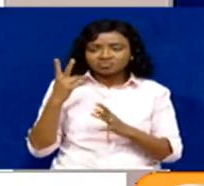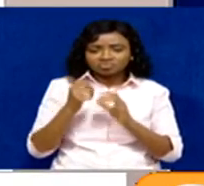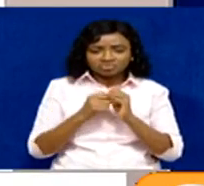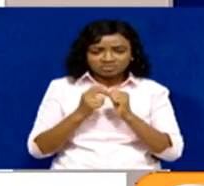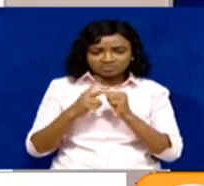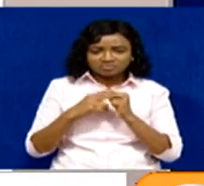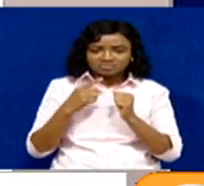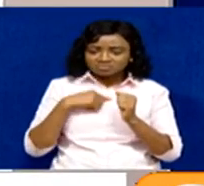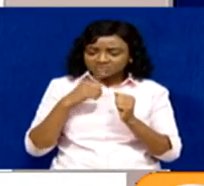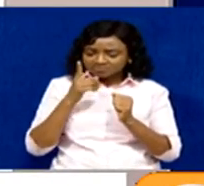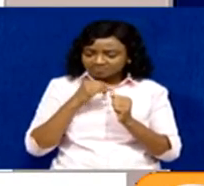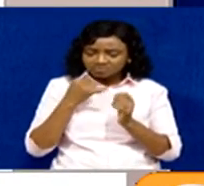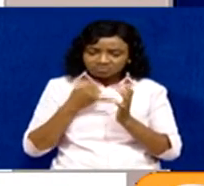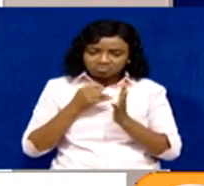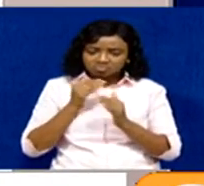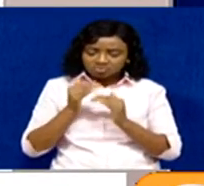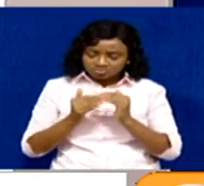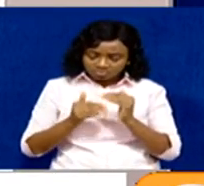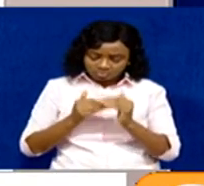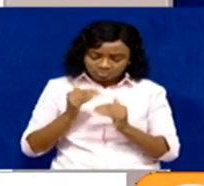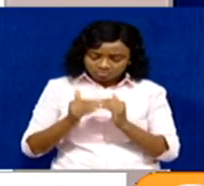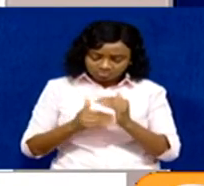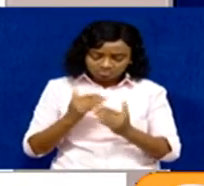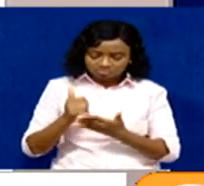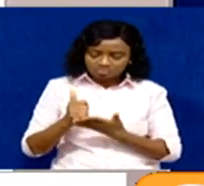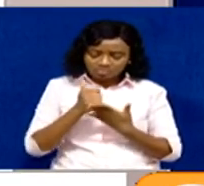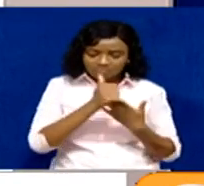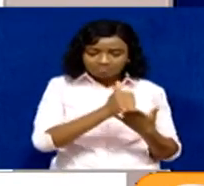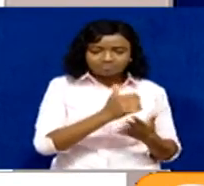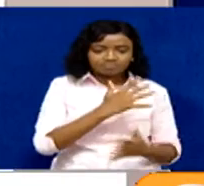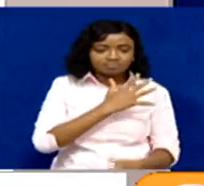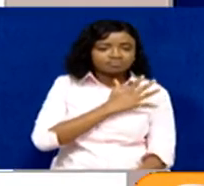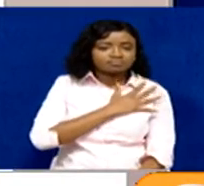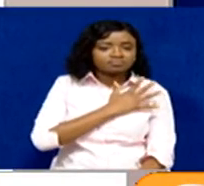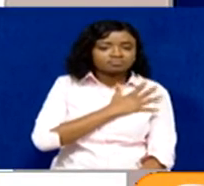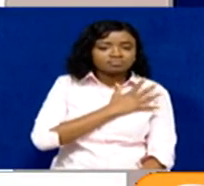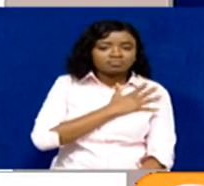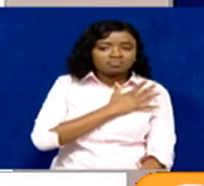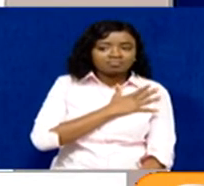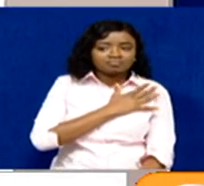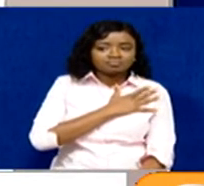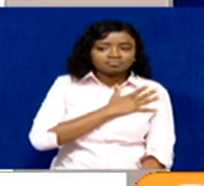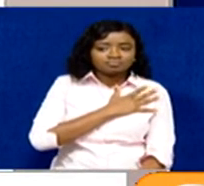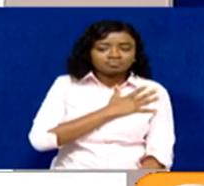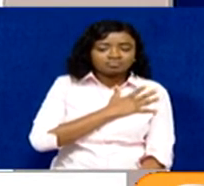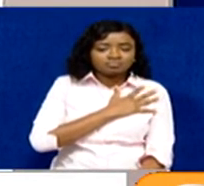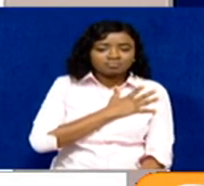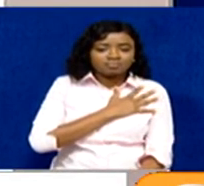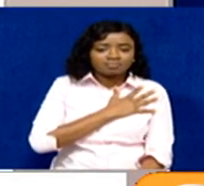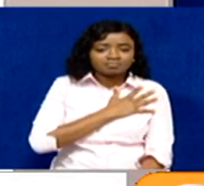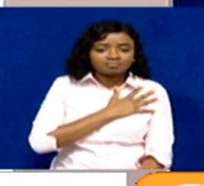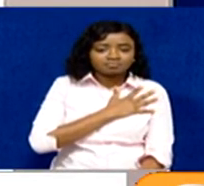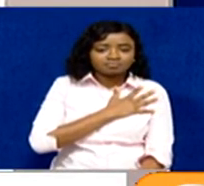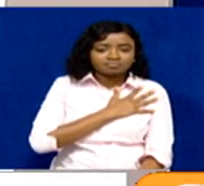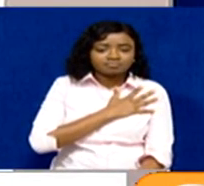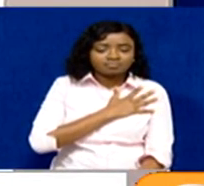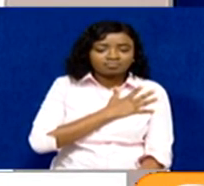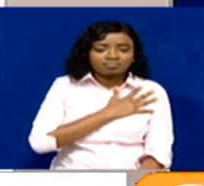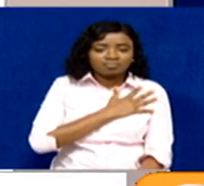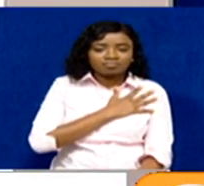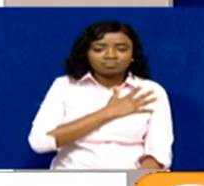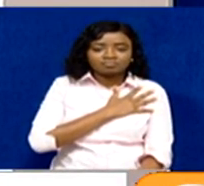of helping NASA in terms of searching